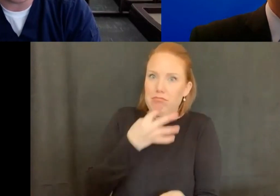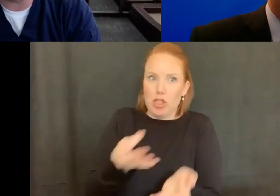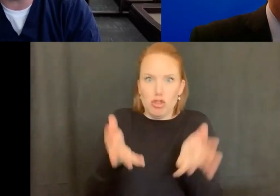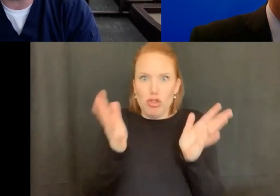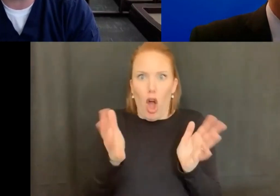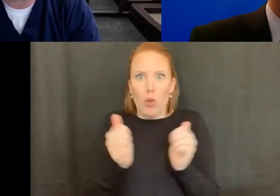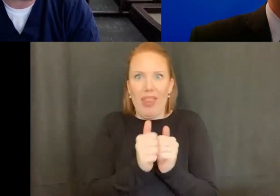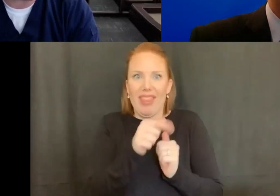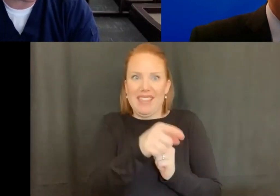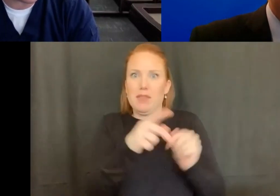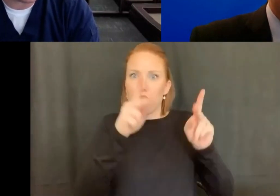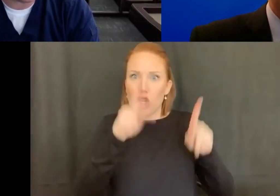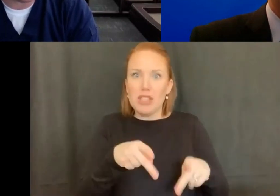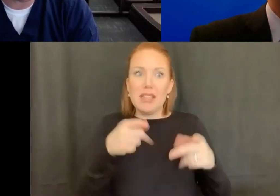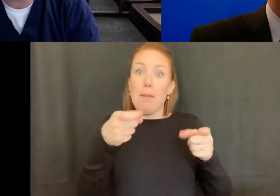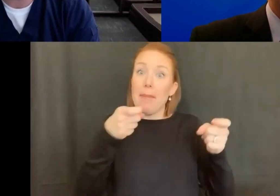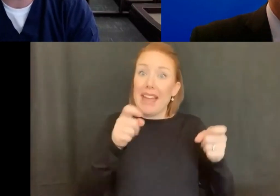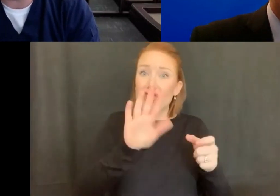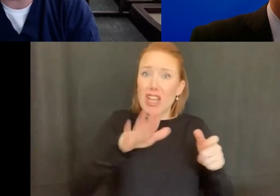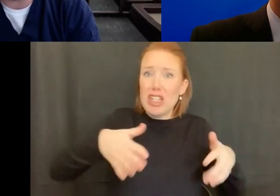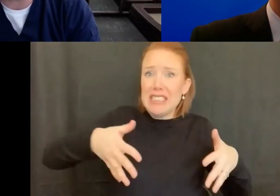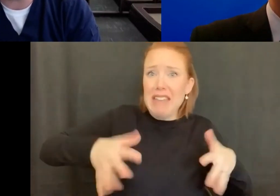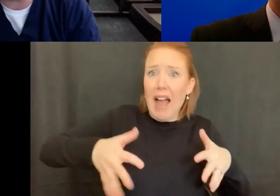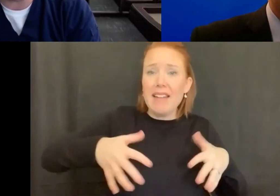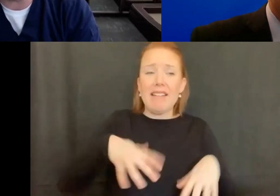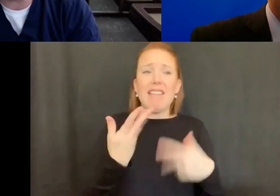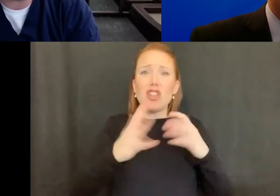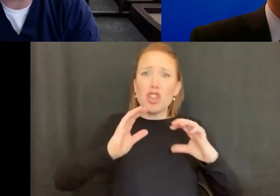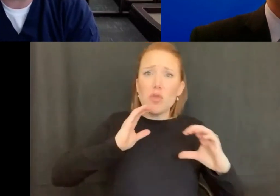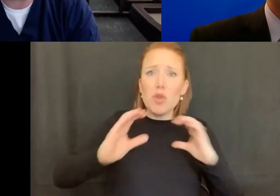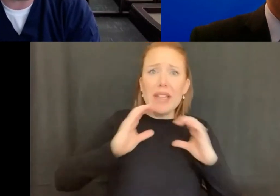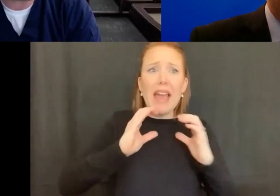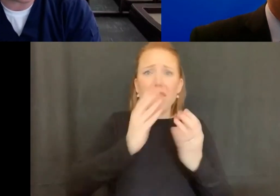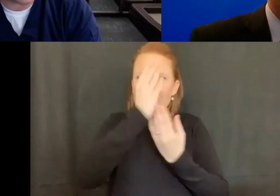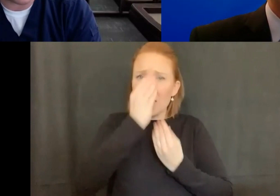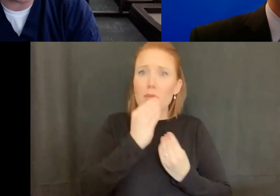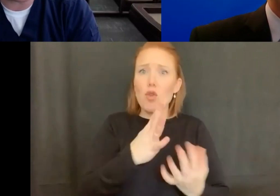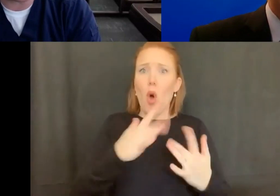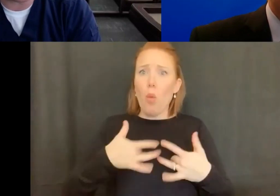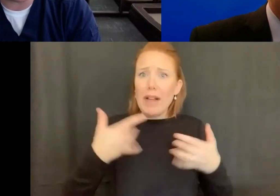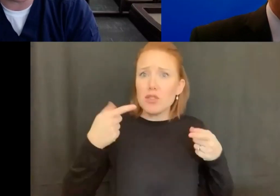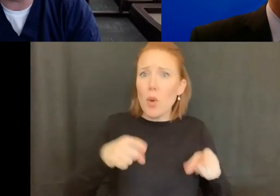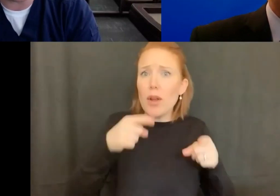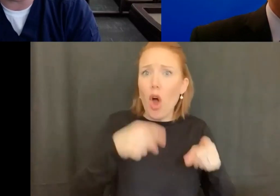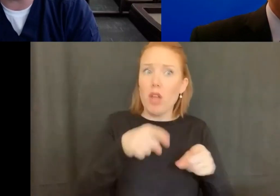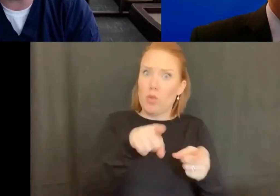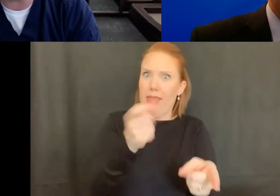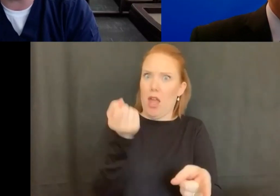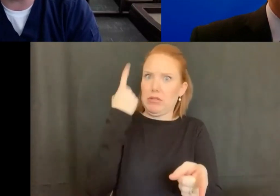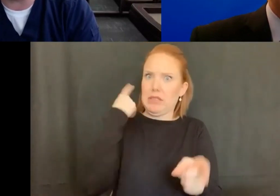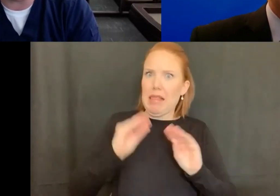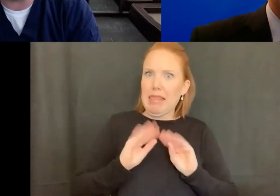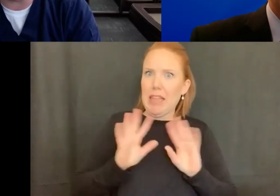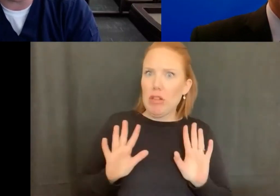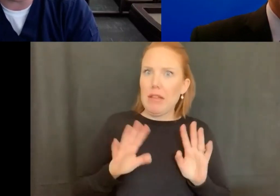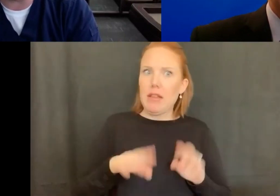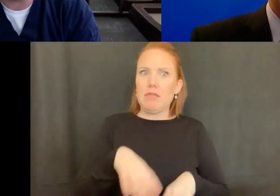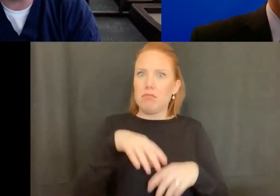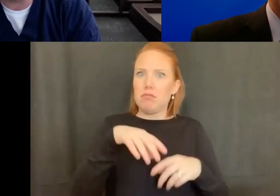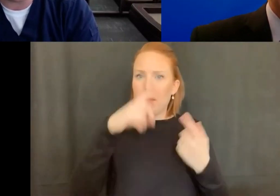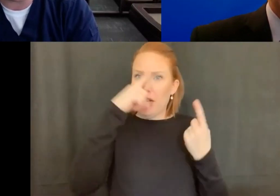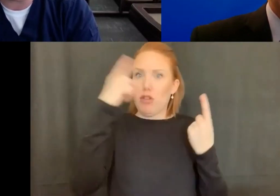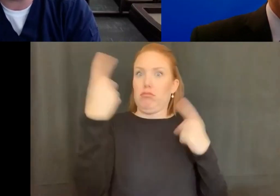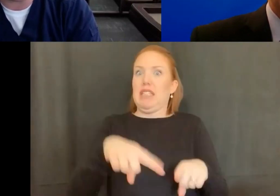and manage their anxiety, communicate what's being done so they understand. Consent's a very